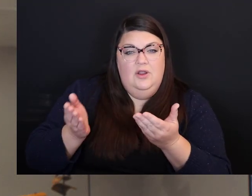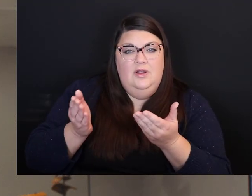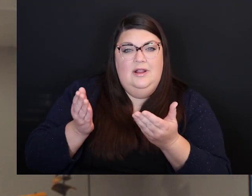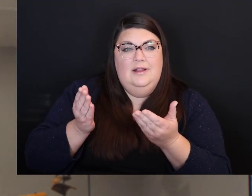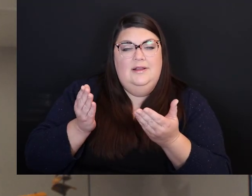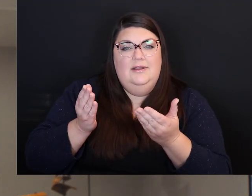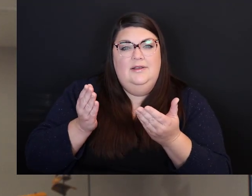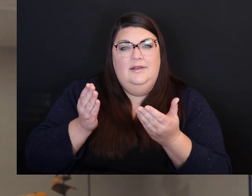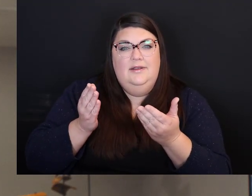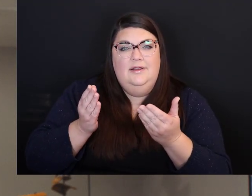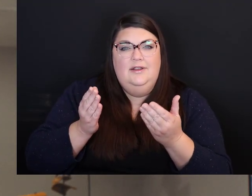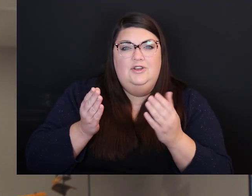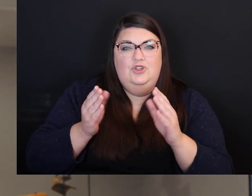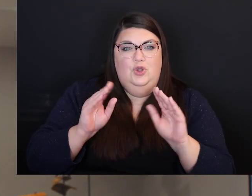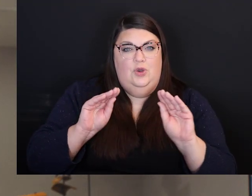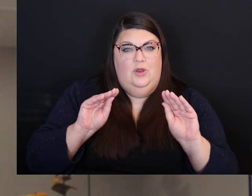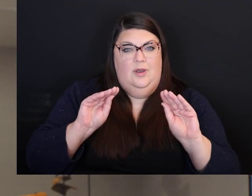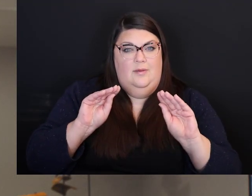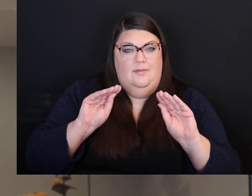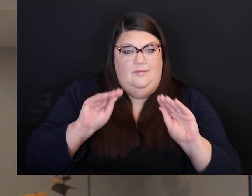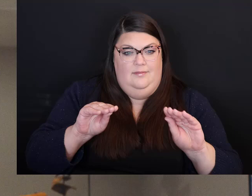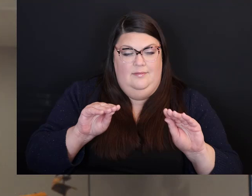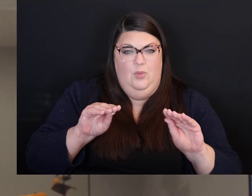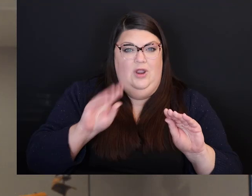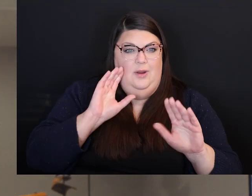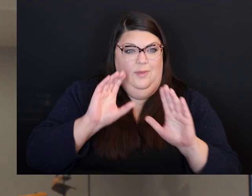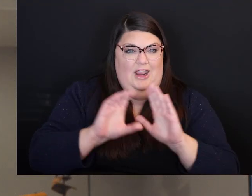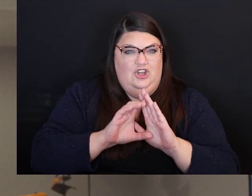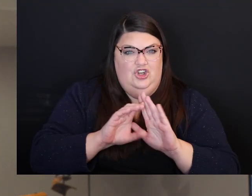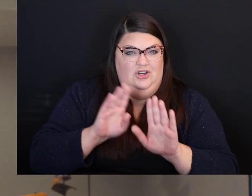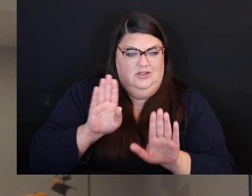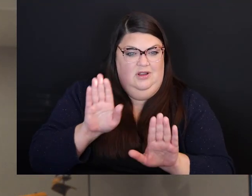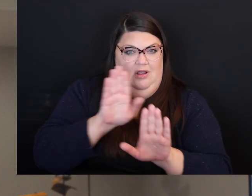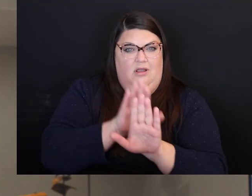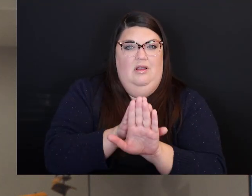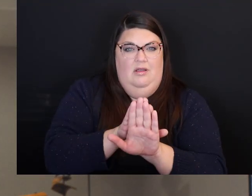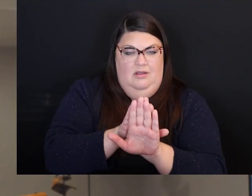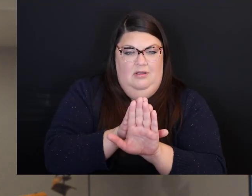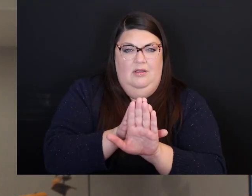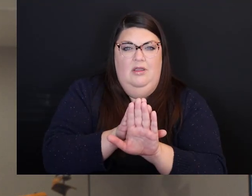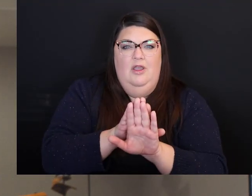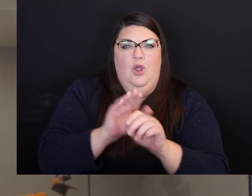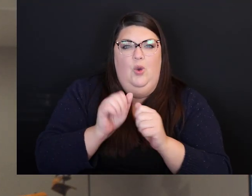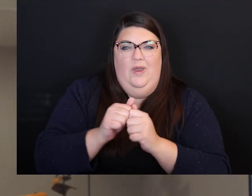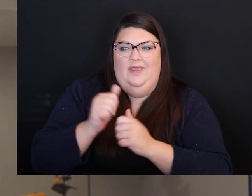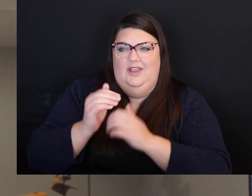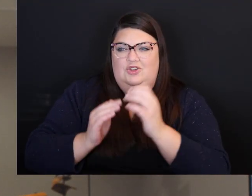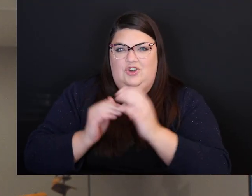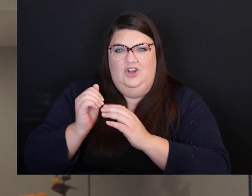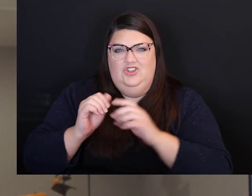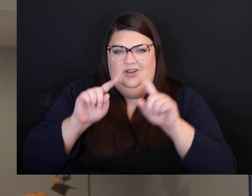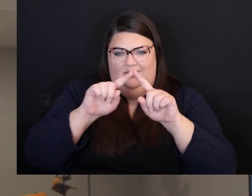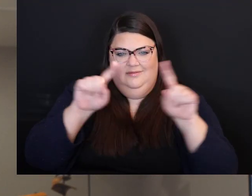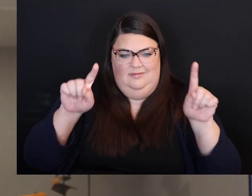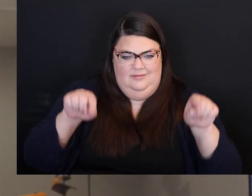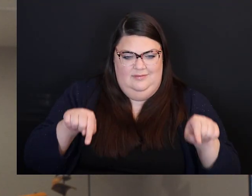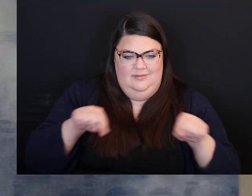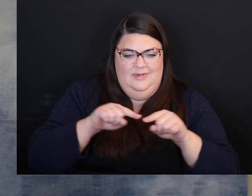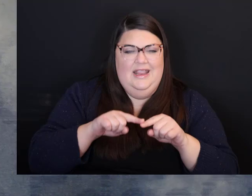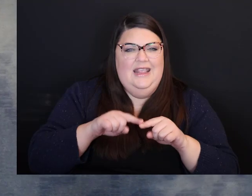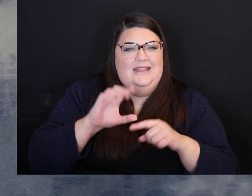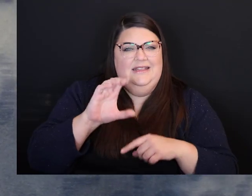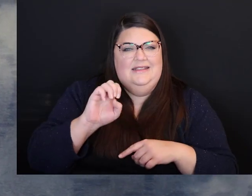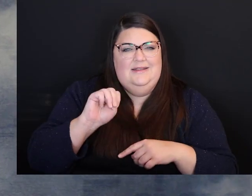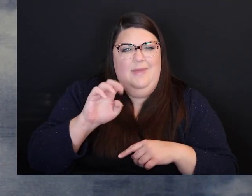material to mount the photographs on. So these 2 images in particular are mounted on cement board,